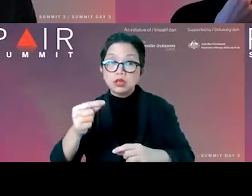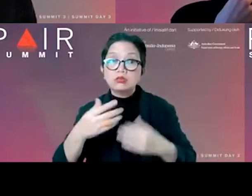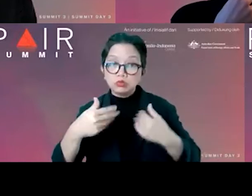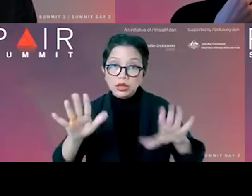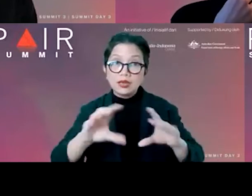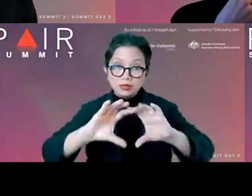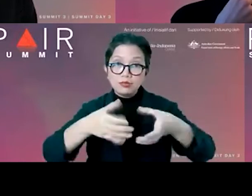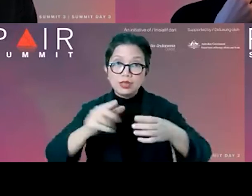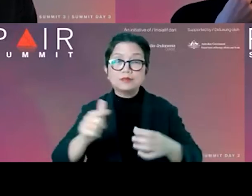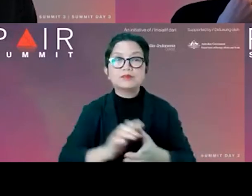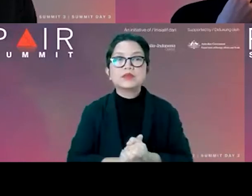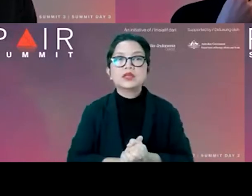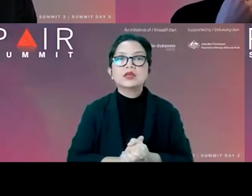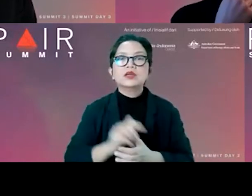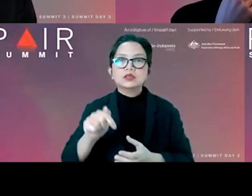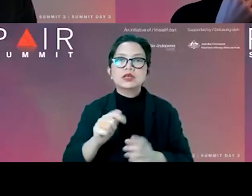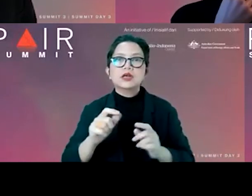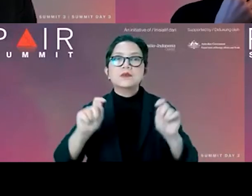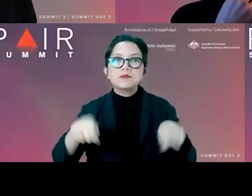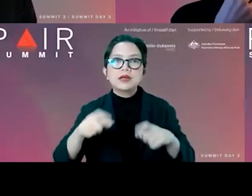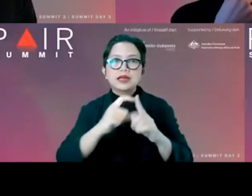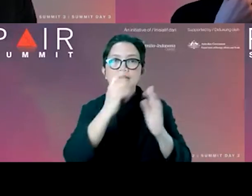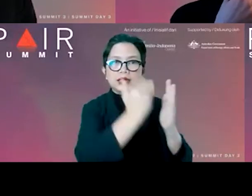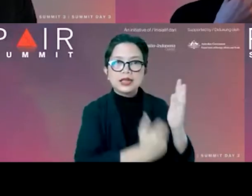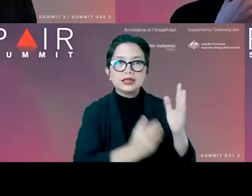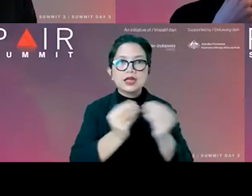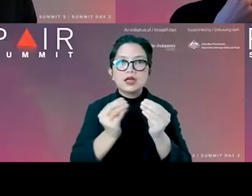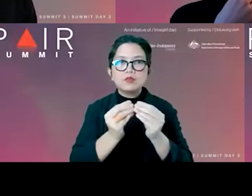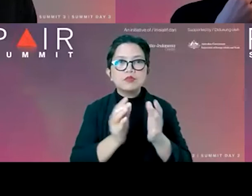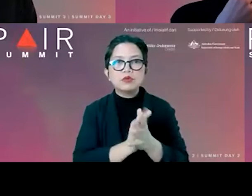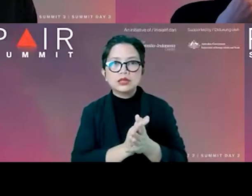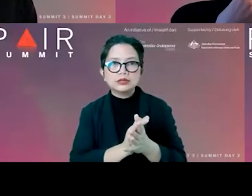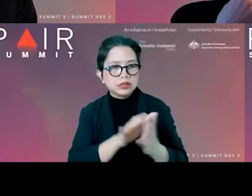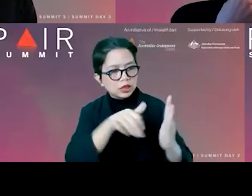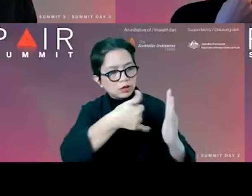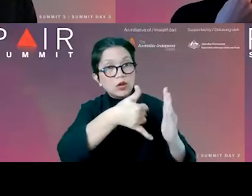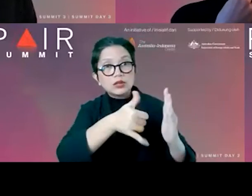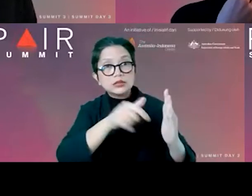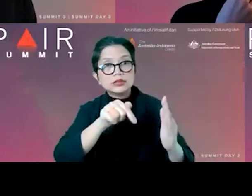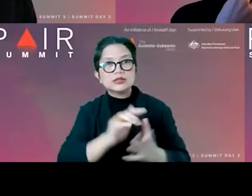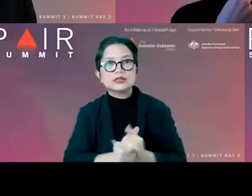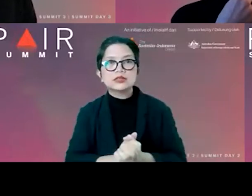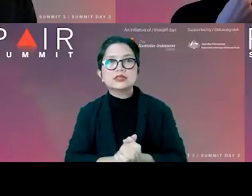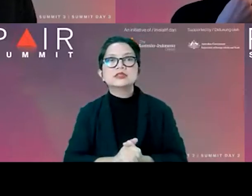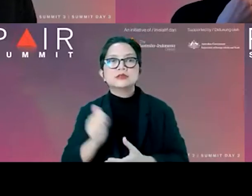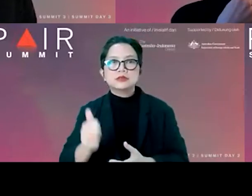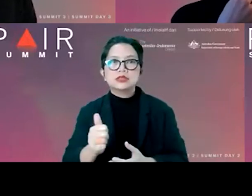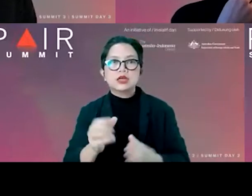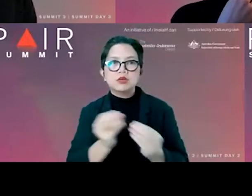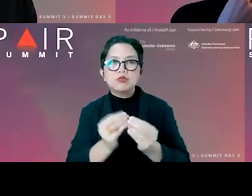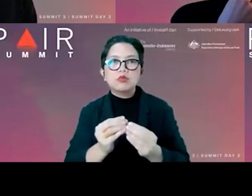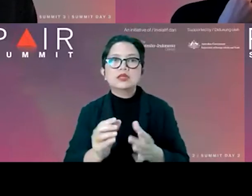to project forward. And I think that is really important in policy making decisions, economical decisions,